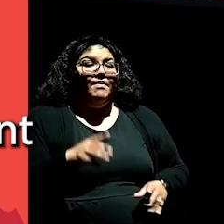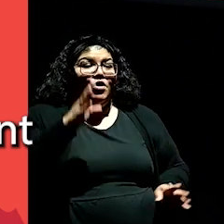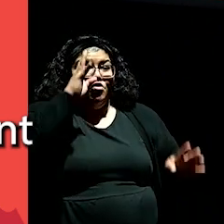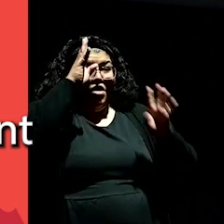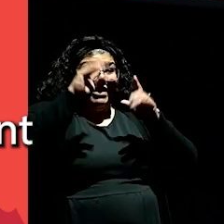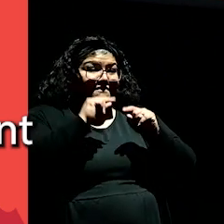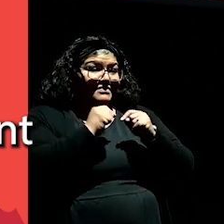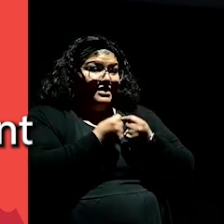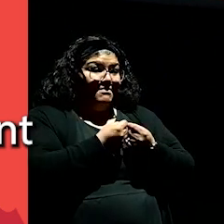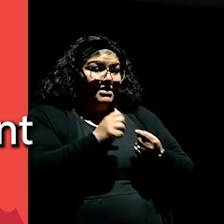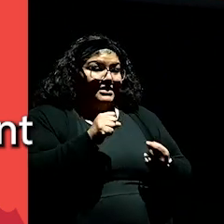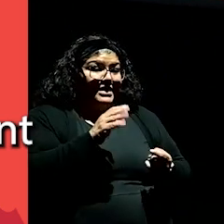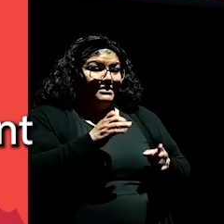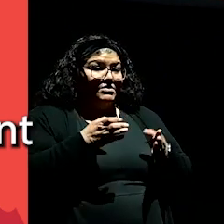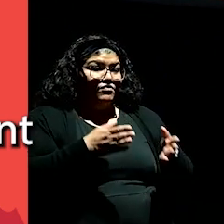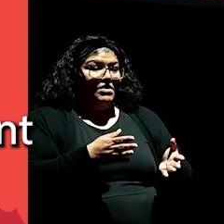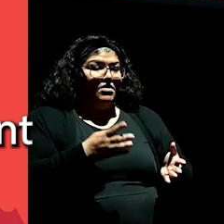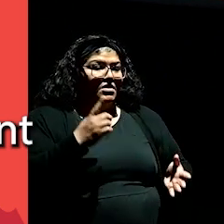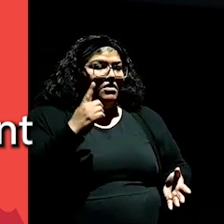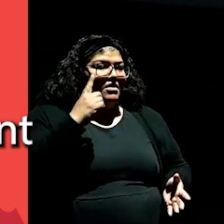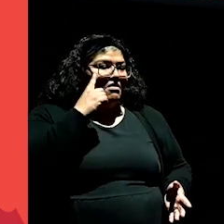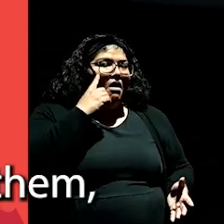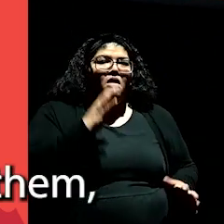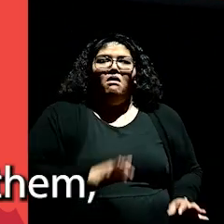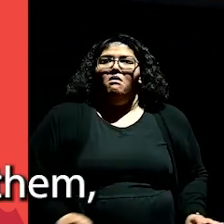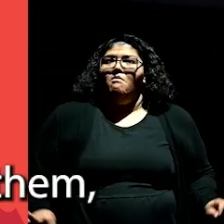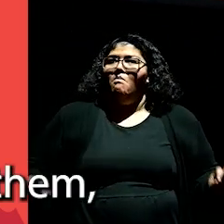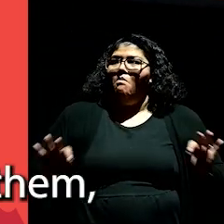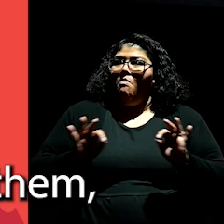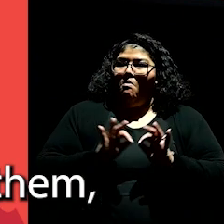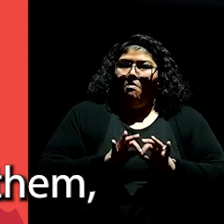was really important that every time